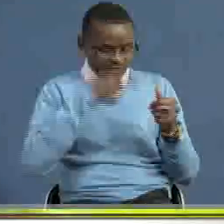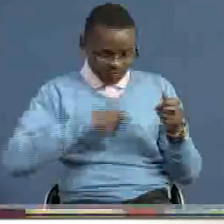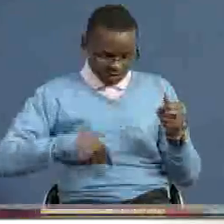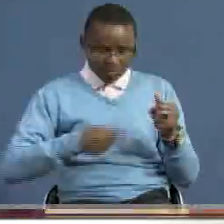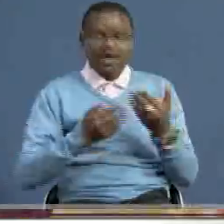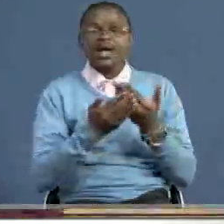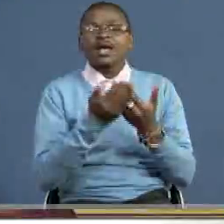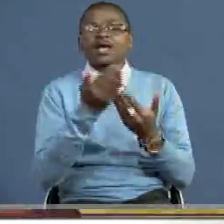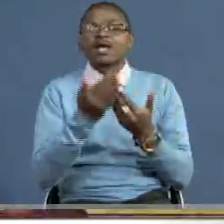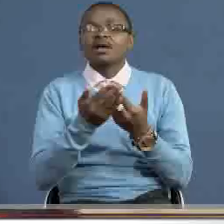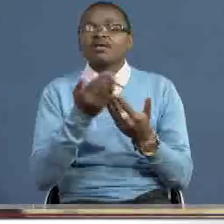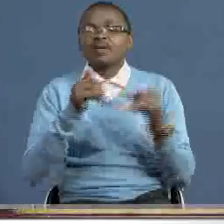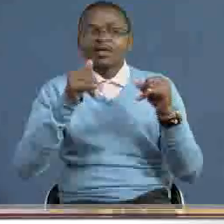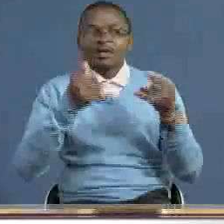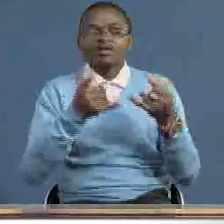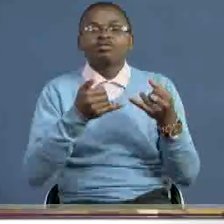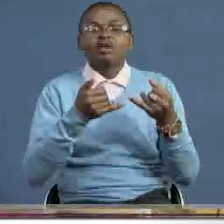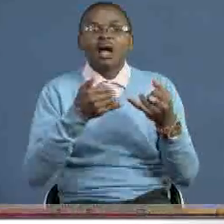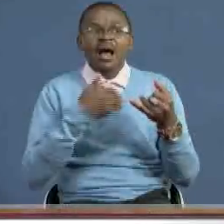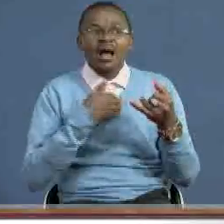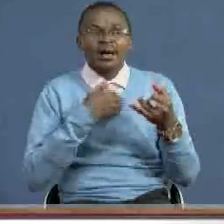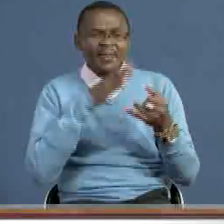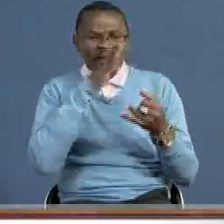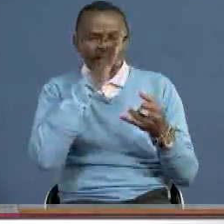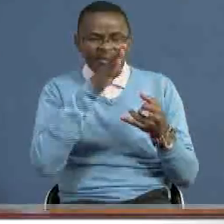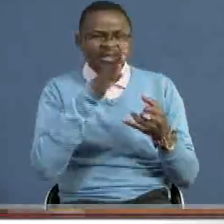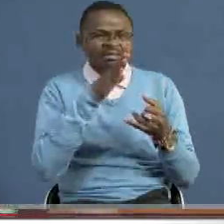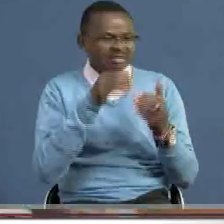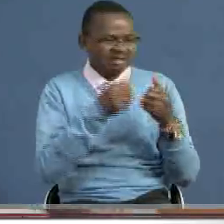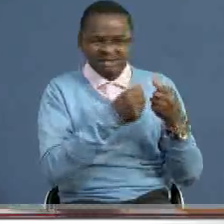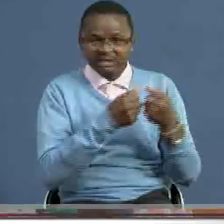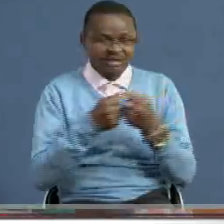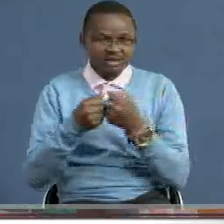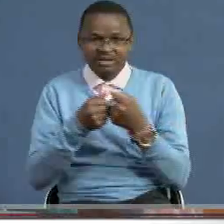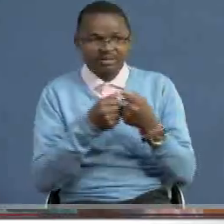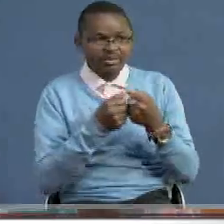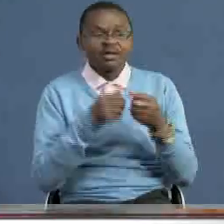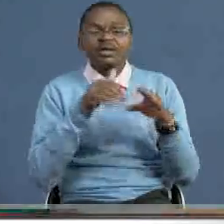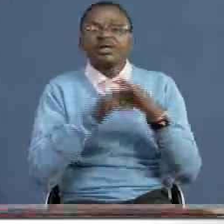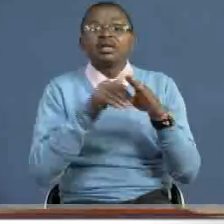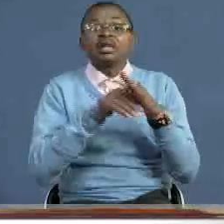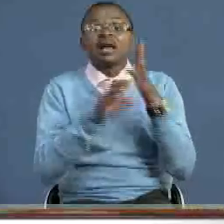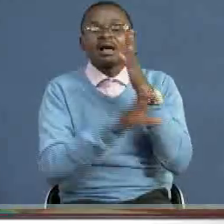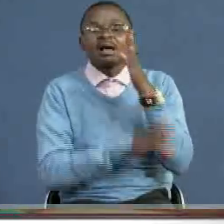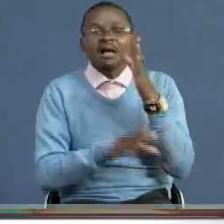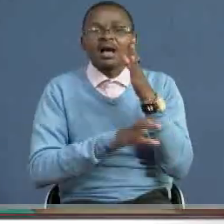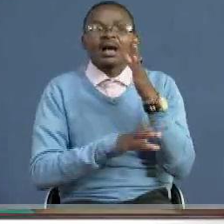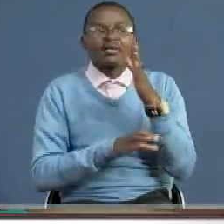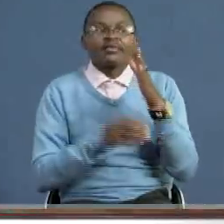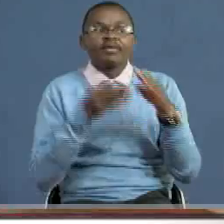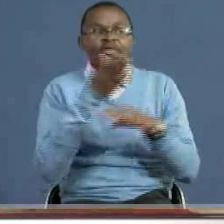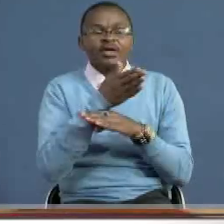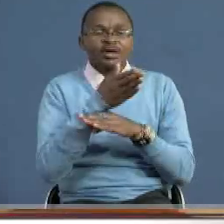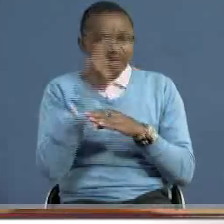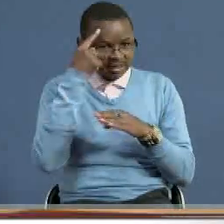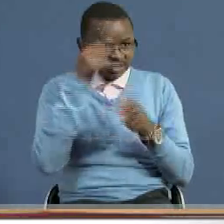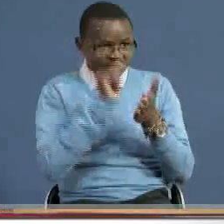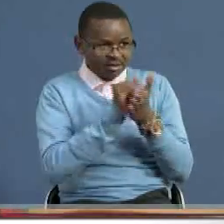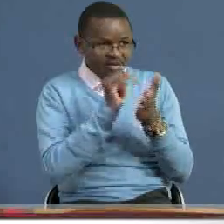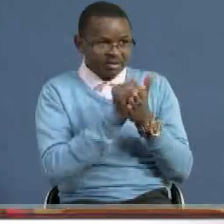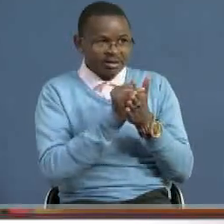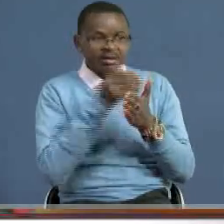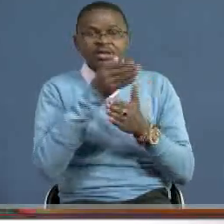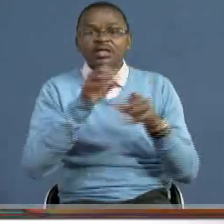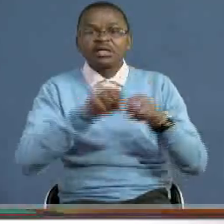cord care. Newborn mortality has been a persistent challenge in most of the low-income countries in the world. A few years ago, it was assumed that